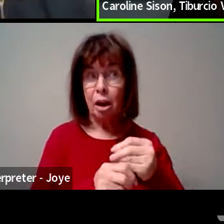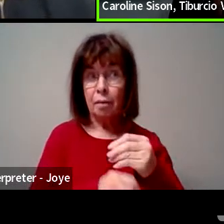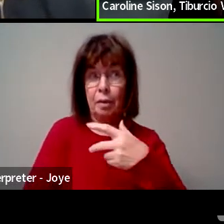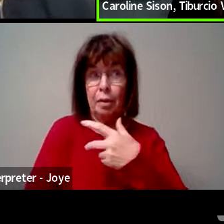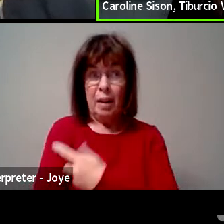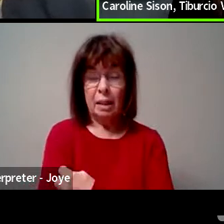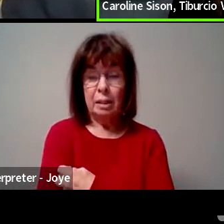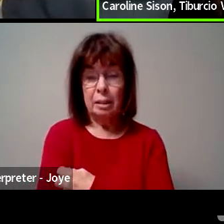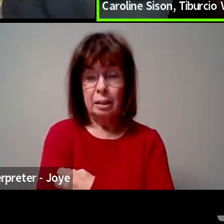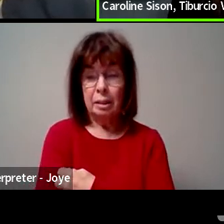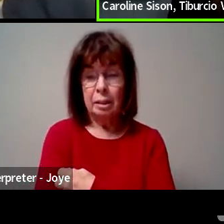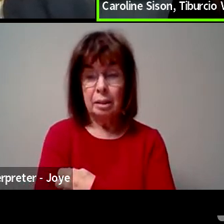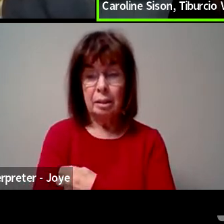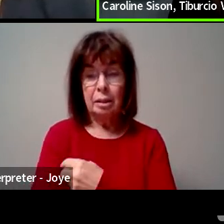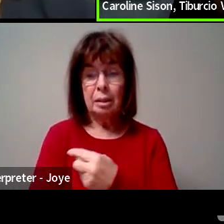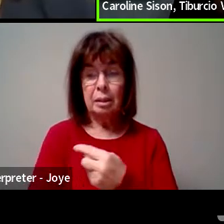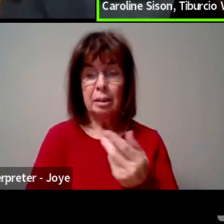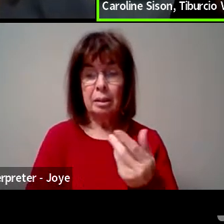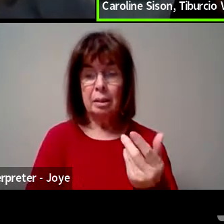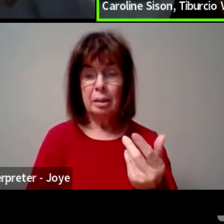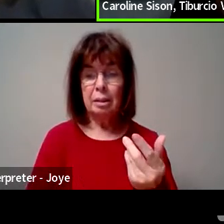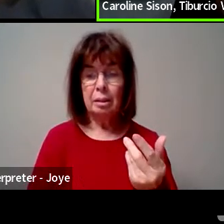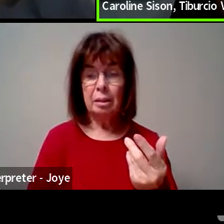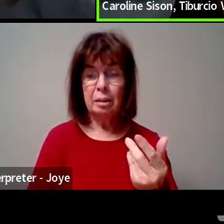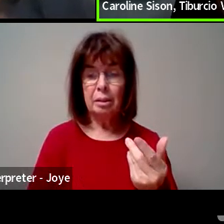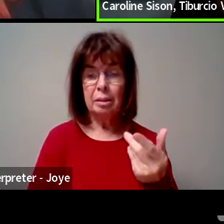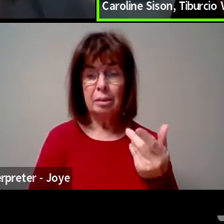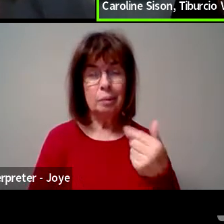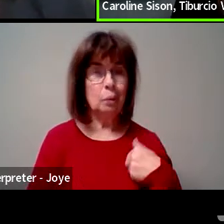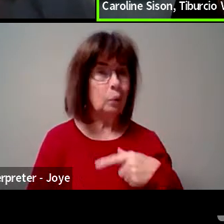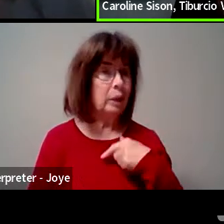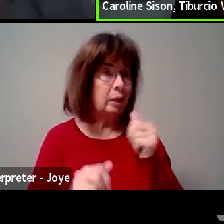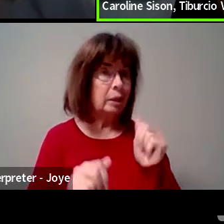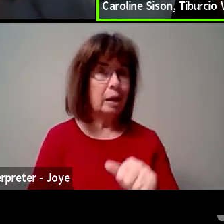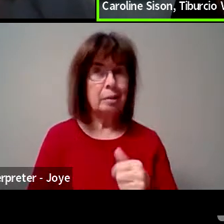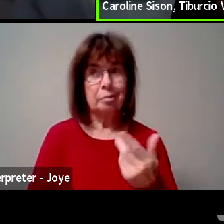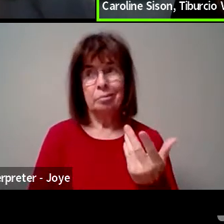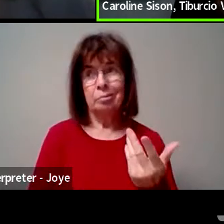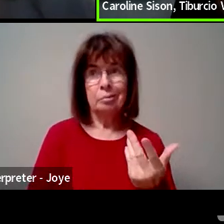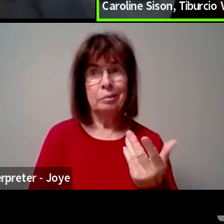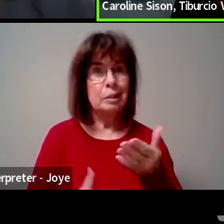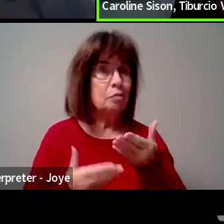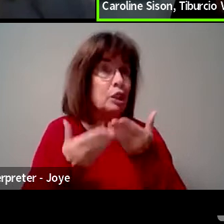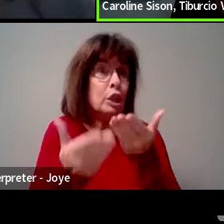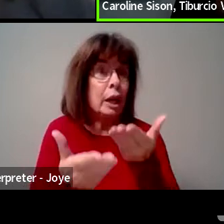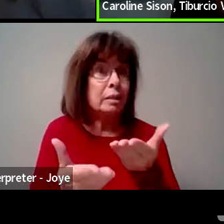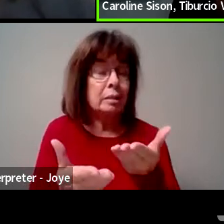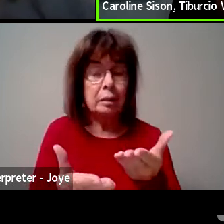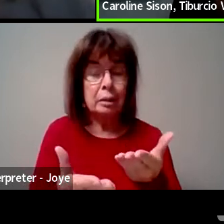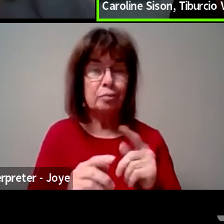the likelihood is very low. And at that point, we can just, suggest,